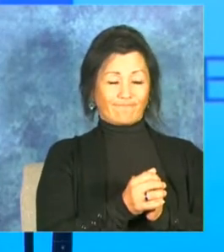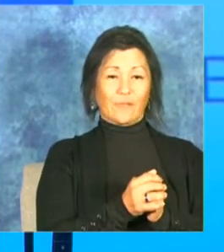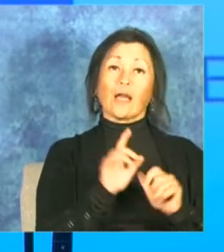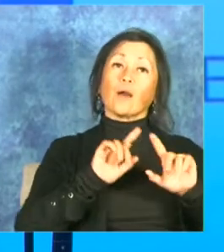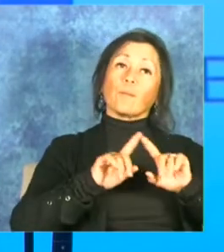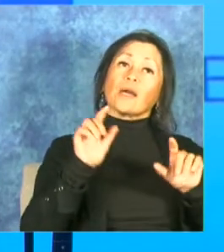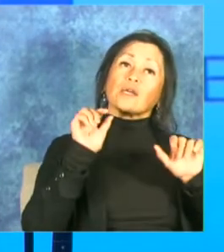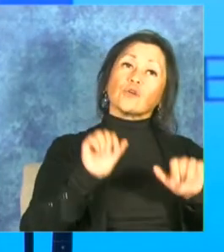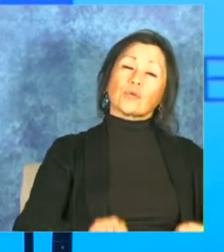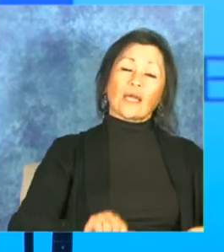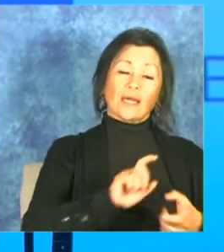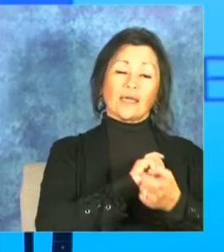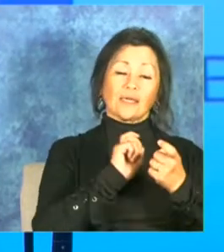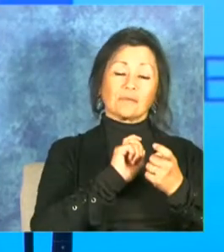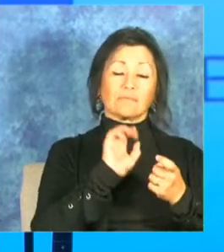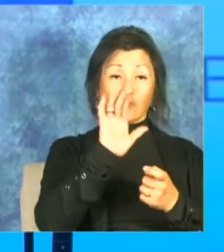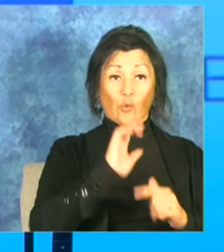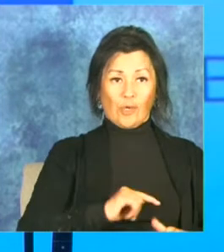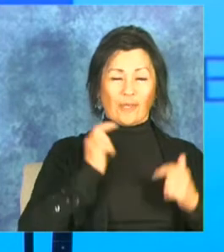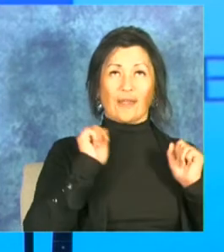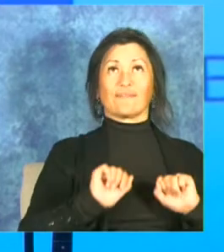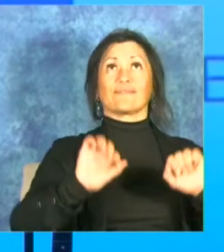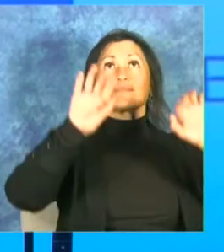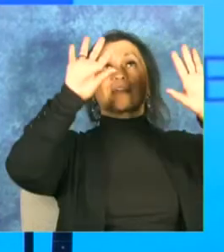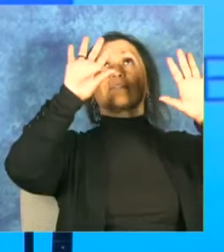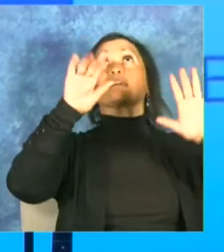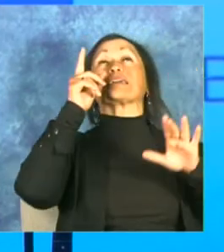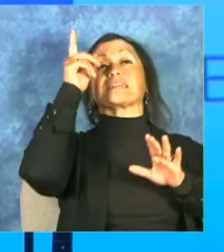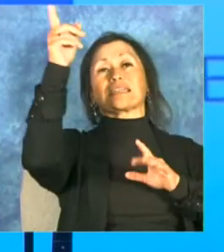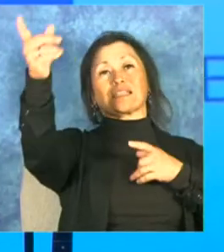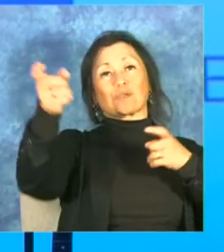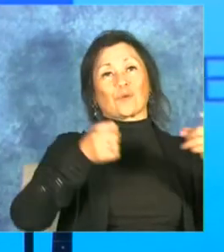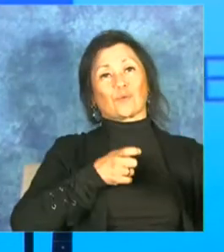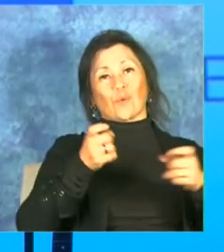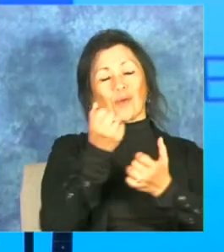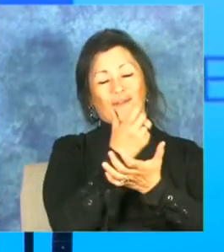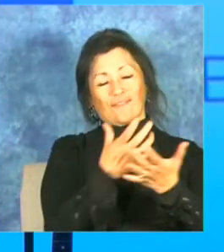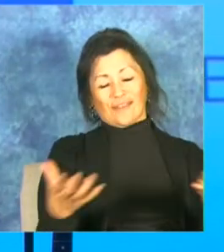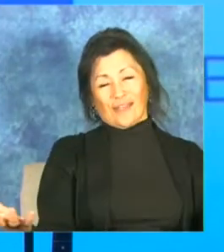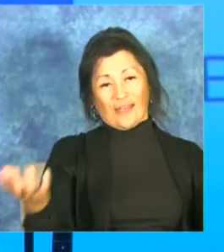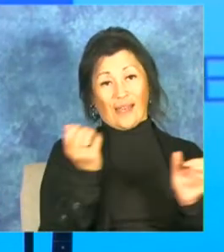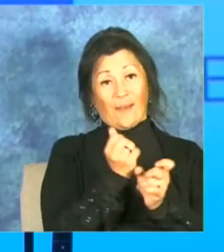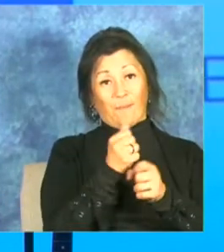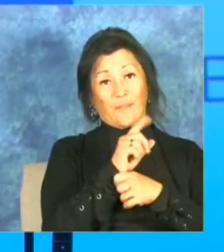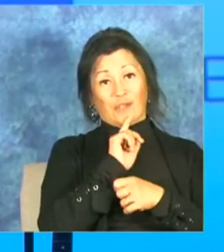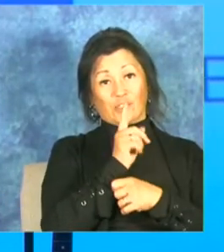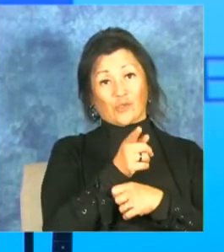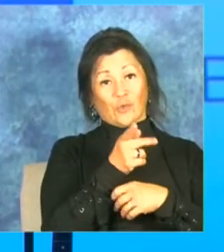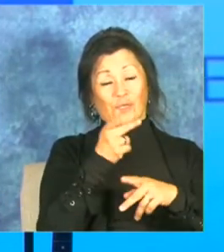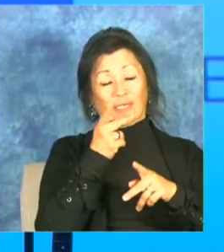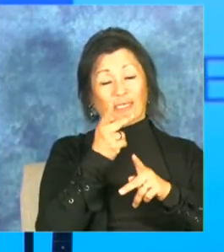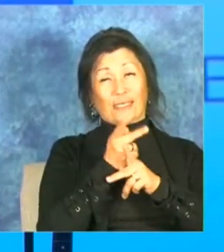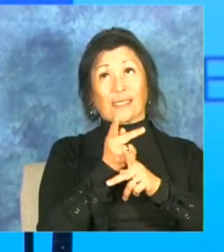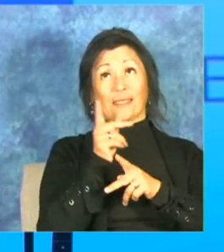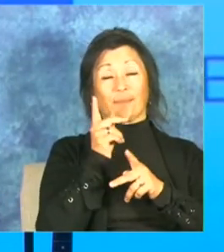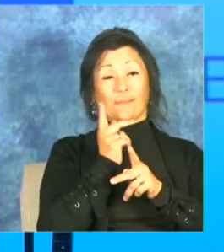But you can turn your life over to the one who is in control of all things and make sure you keep him in your